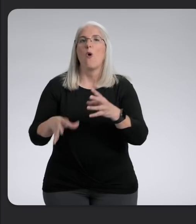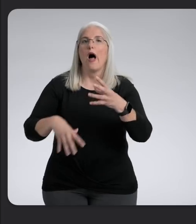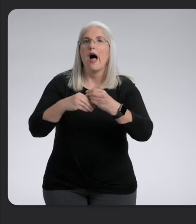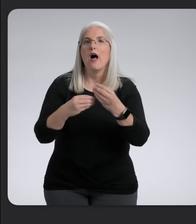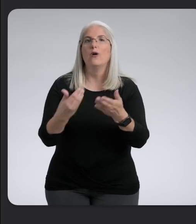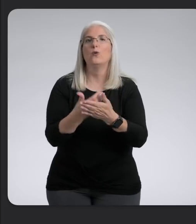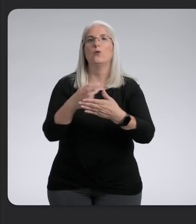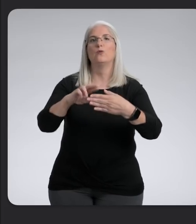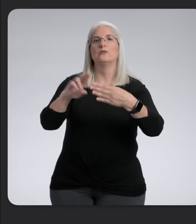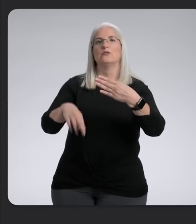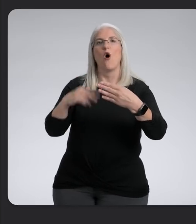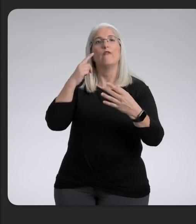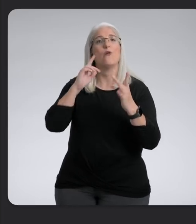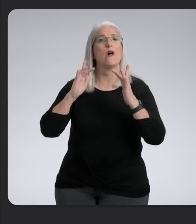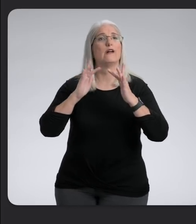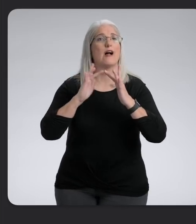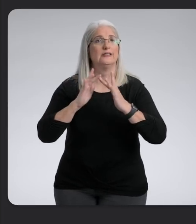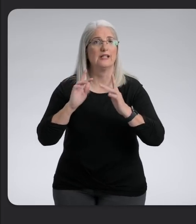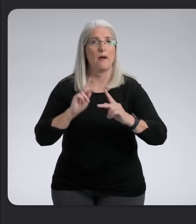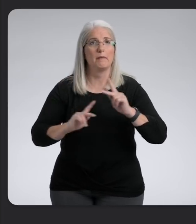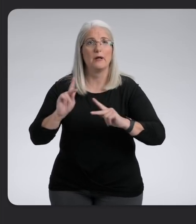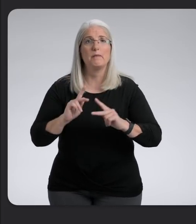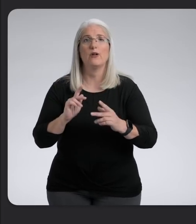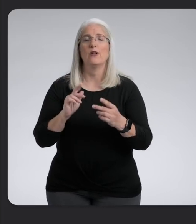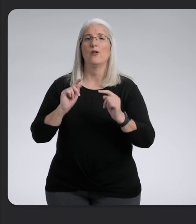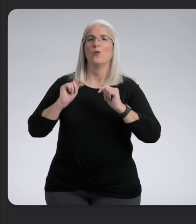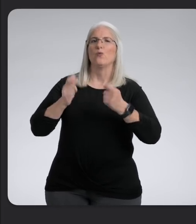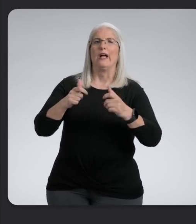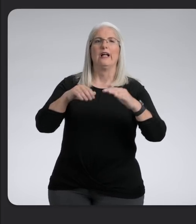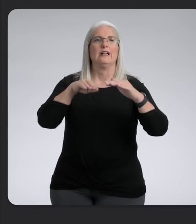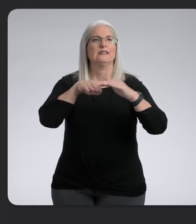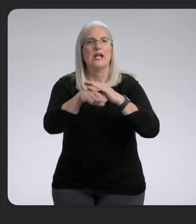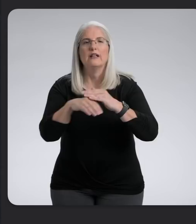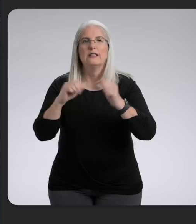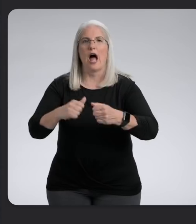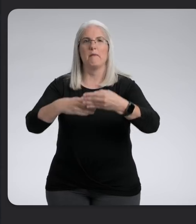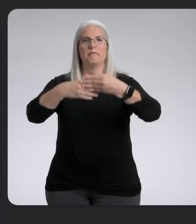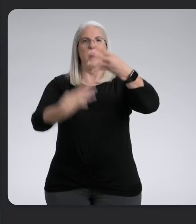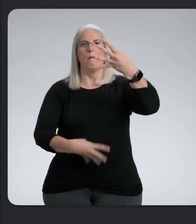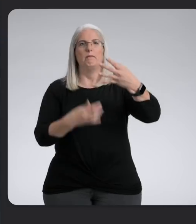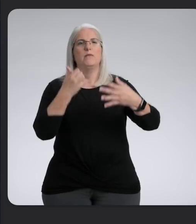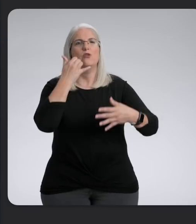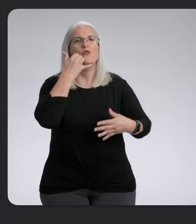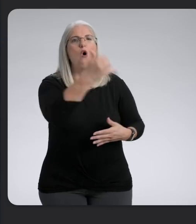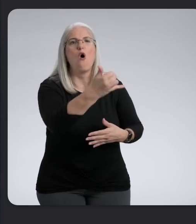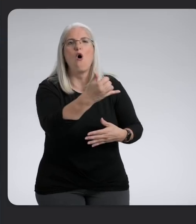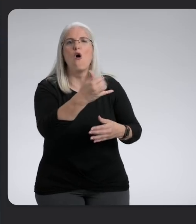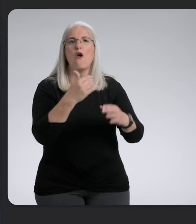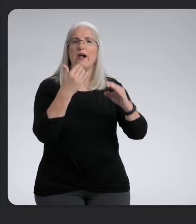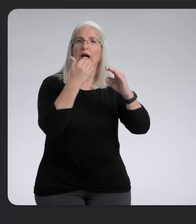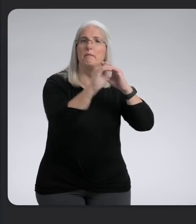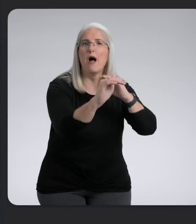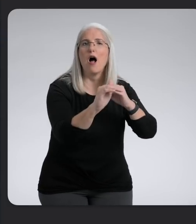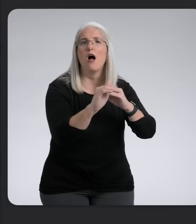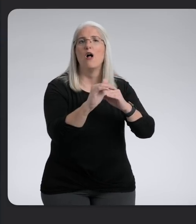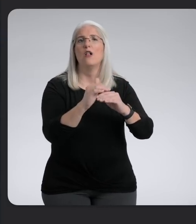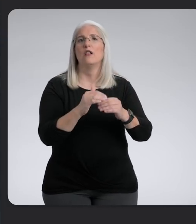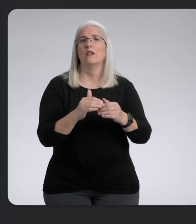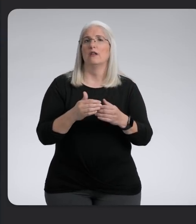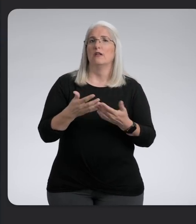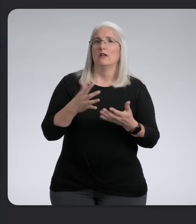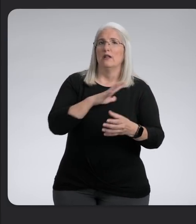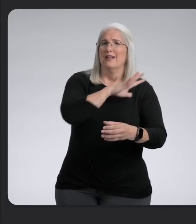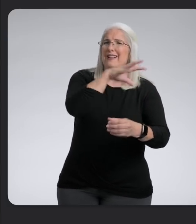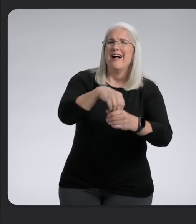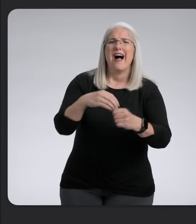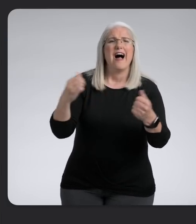You'll have quick access to call, text, FaceTime, or email them, and Spotlight intelligently includes everything related to